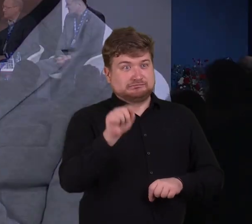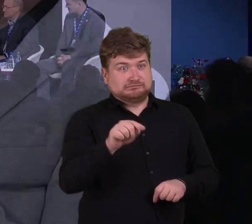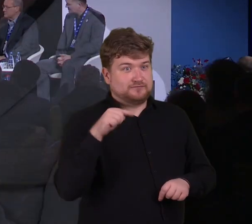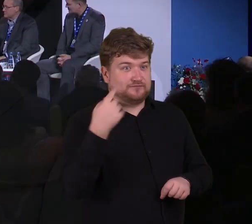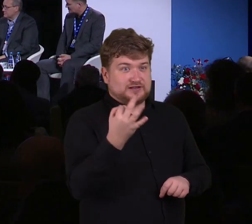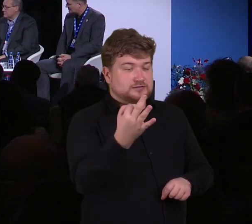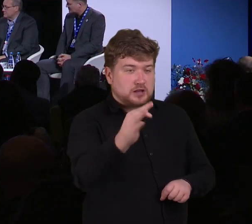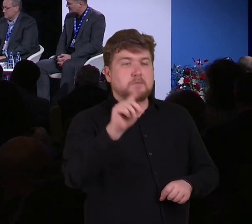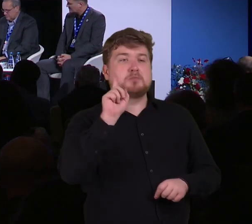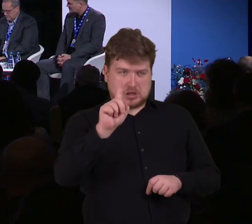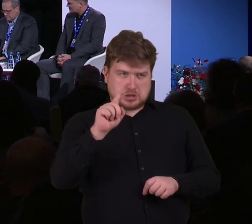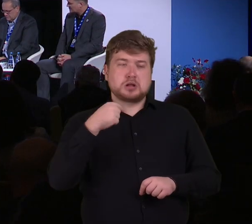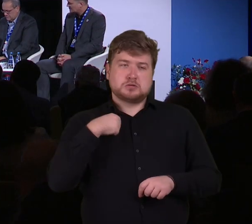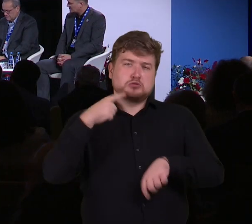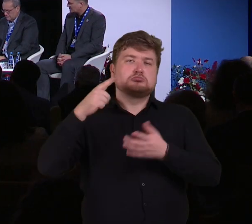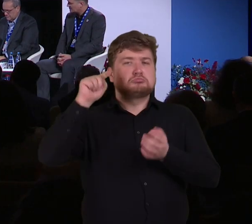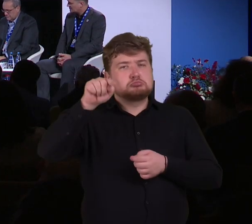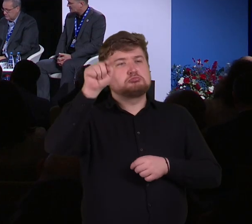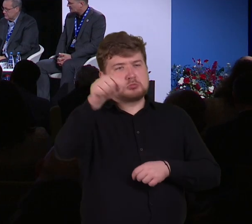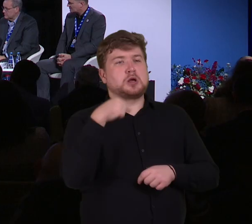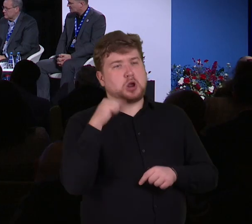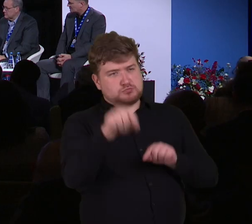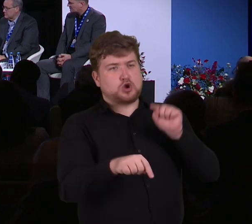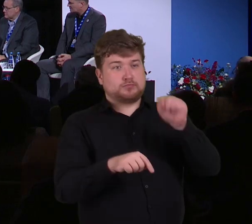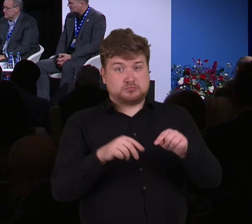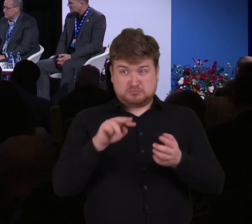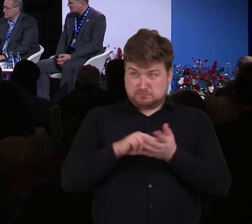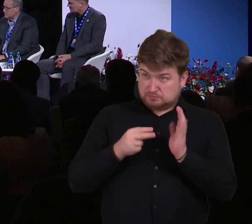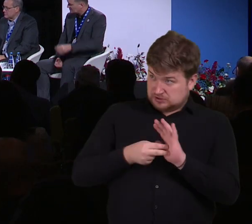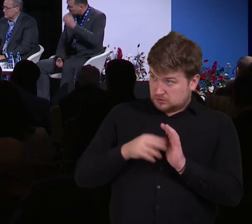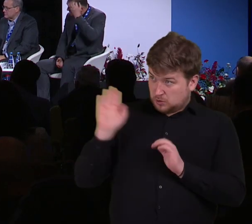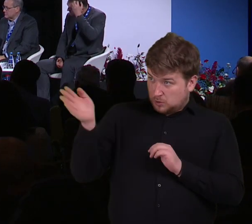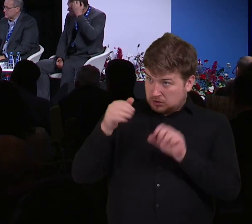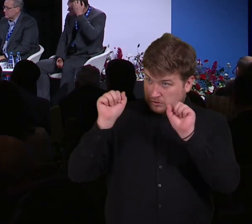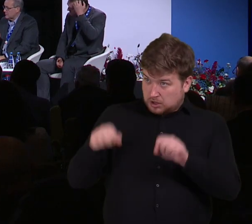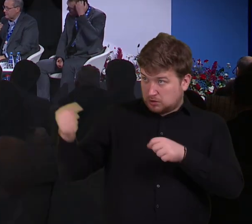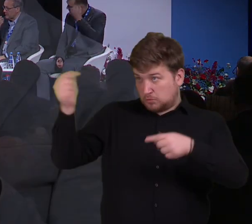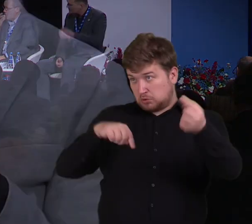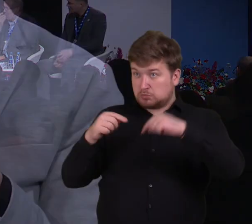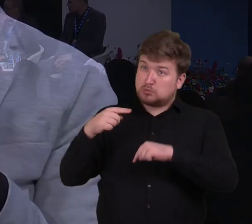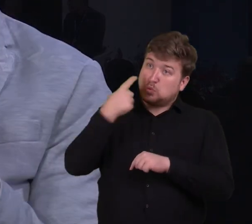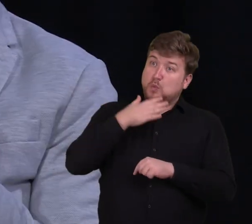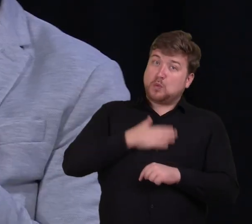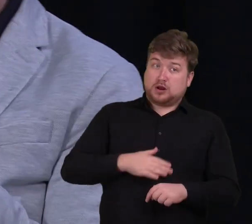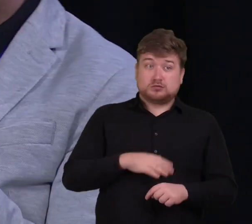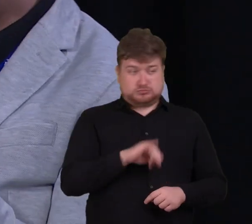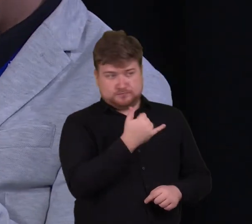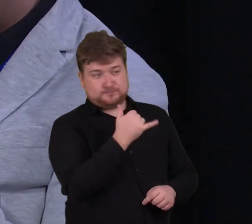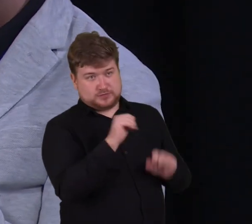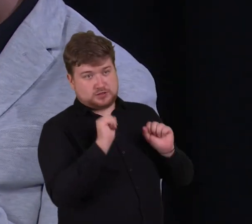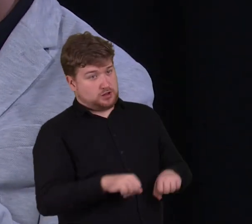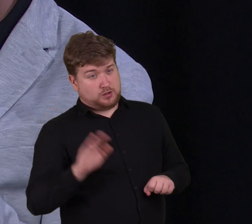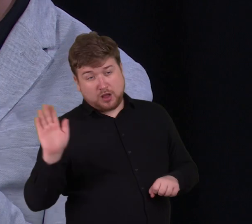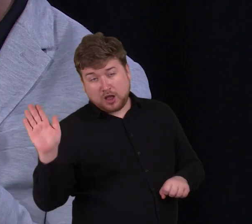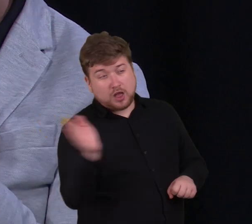so, but every I preferred. Okay, and every ITI is included. All ITIs are there. Alin. Okay. We